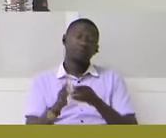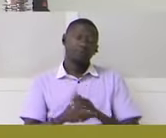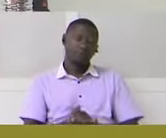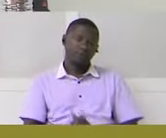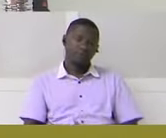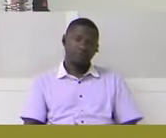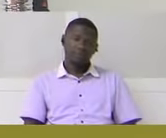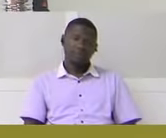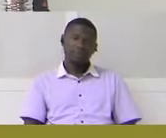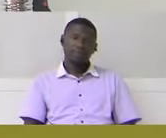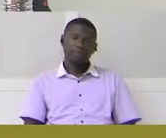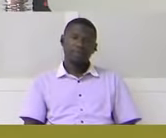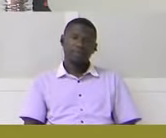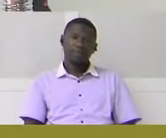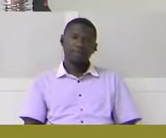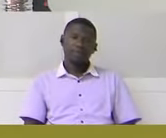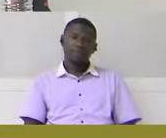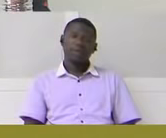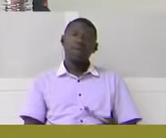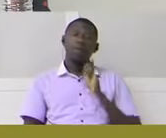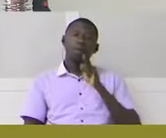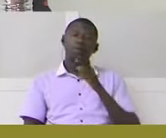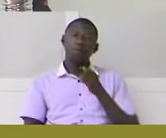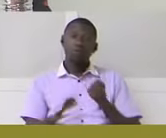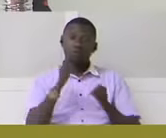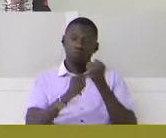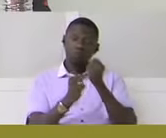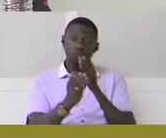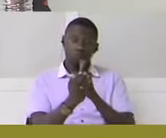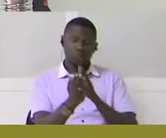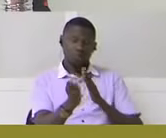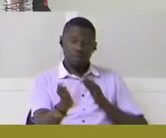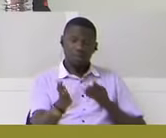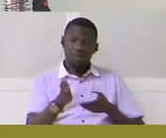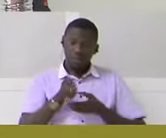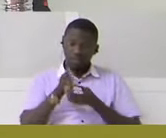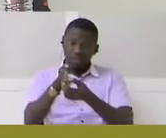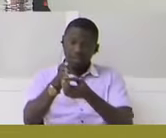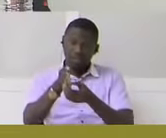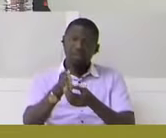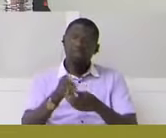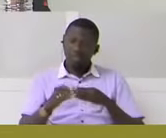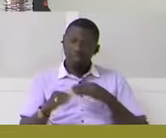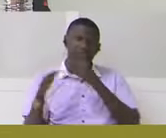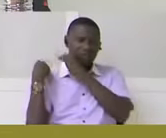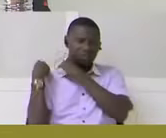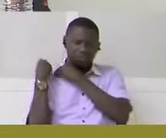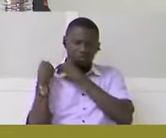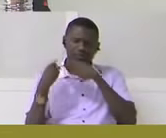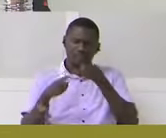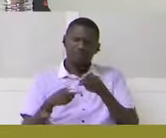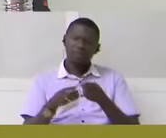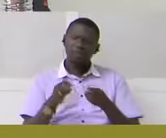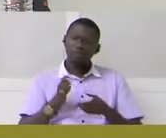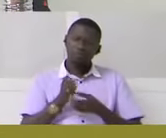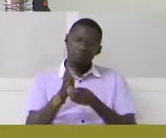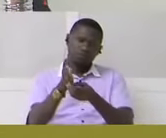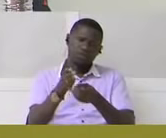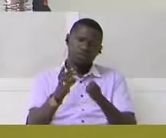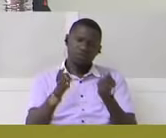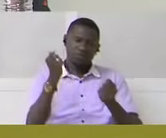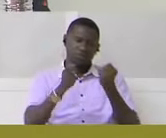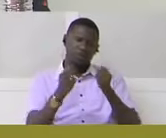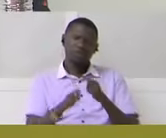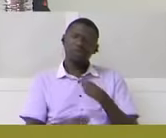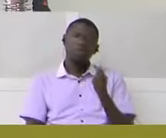convoy commander that was in charge. Bari convoy commander, memu convoy ni le nyato nkoti. Wale bimaraling convoy la otembo. Could have only been